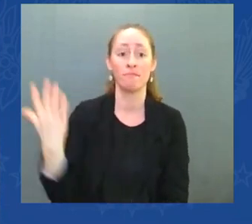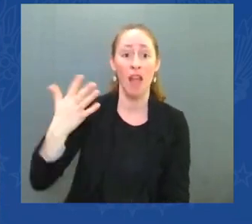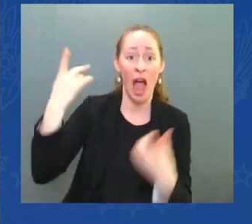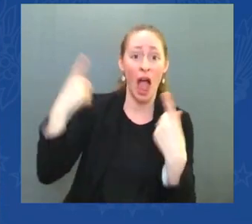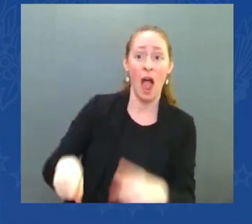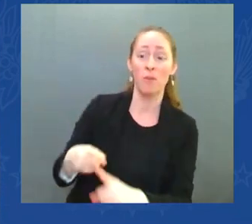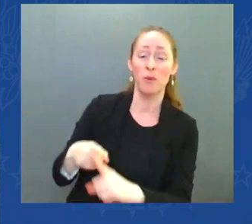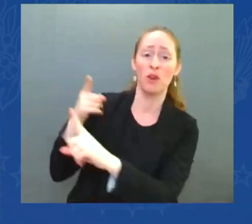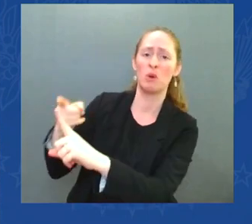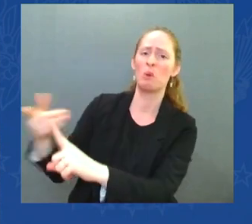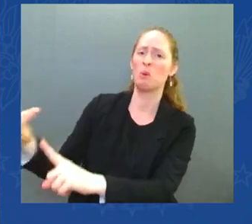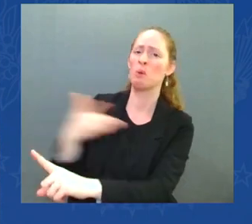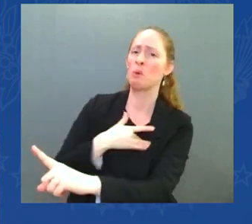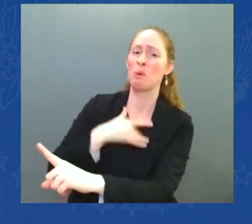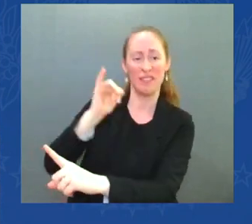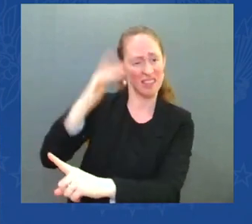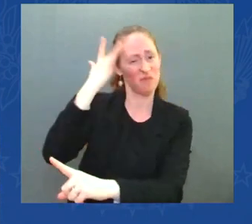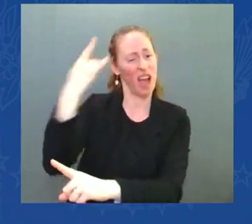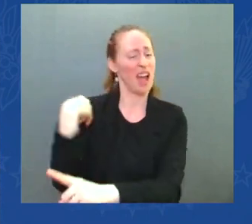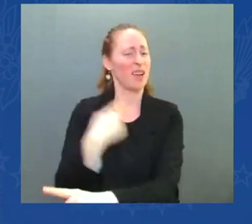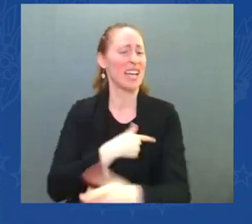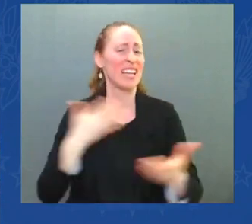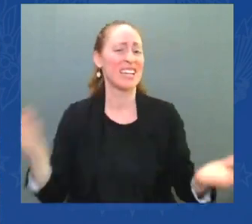important. Thank you.